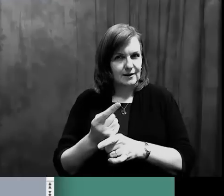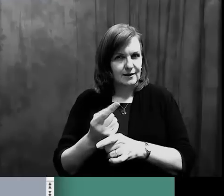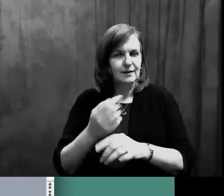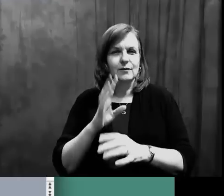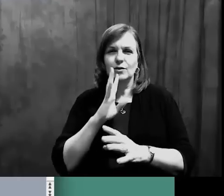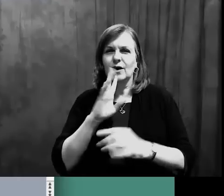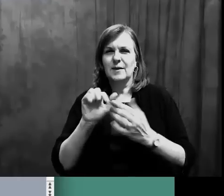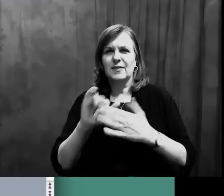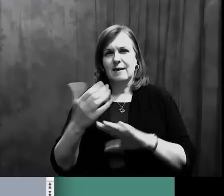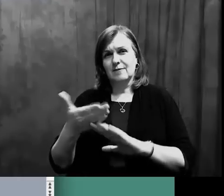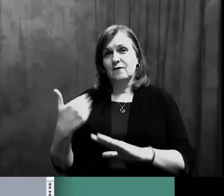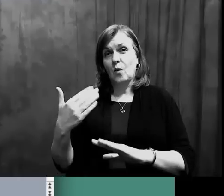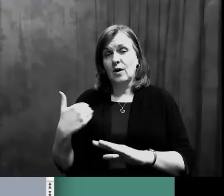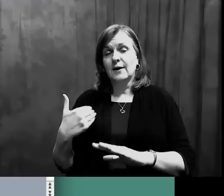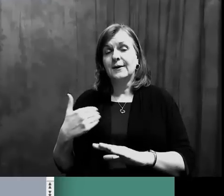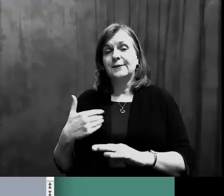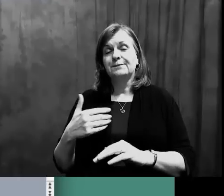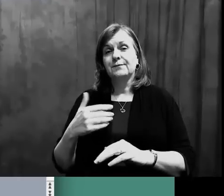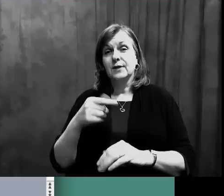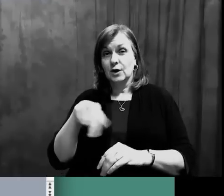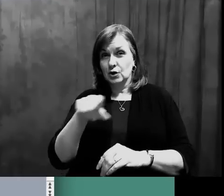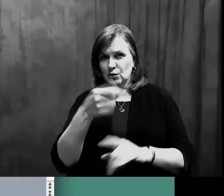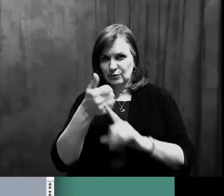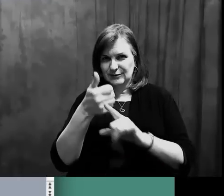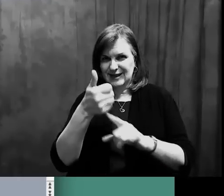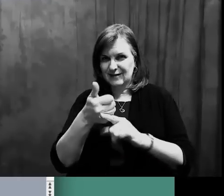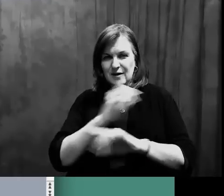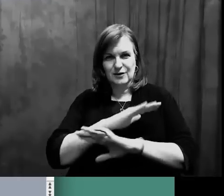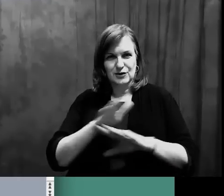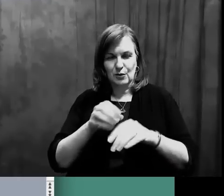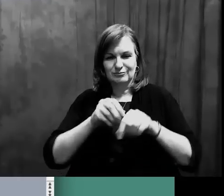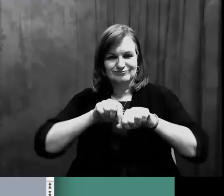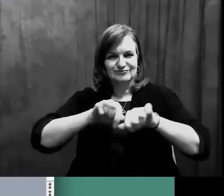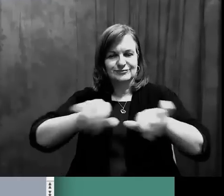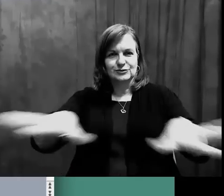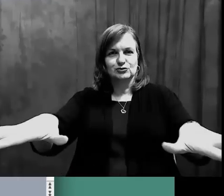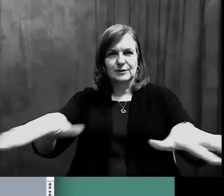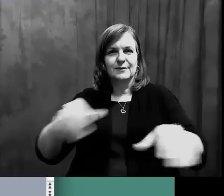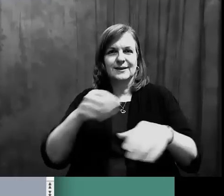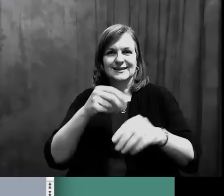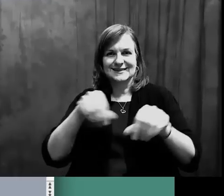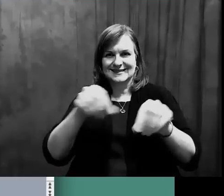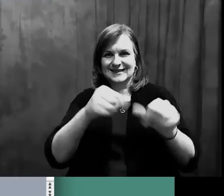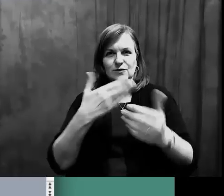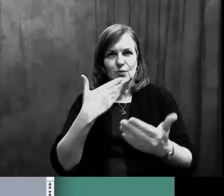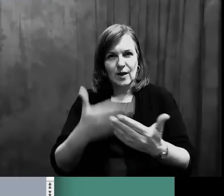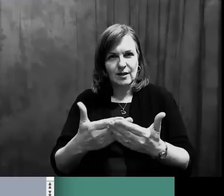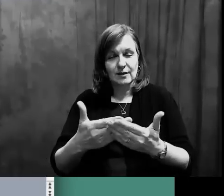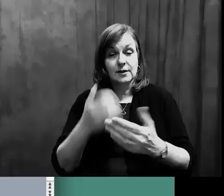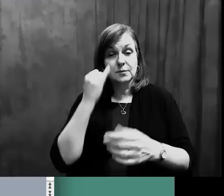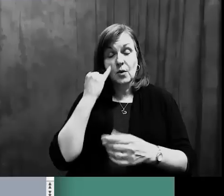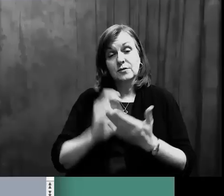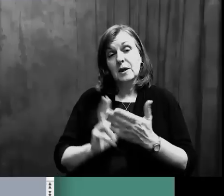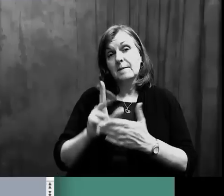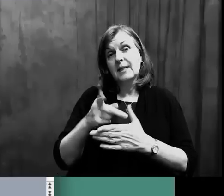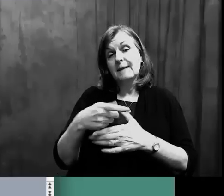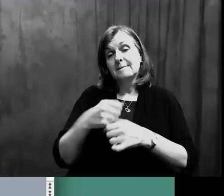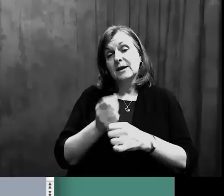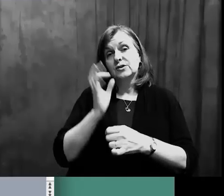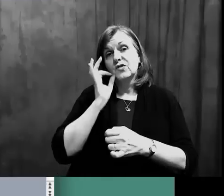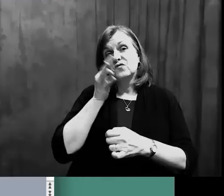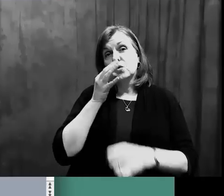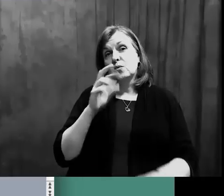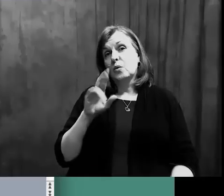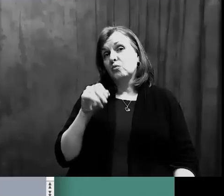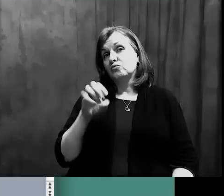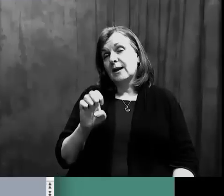are not the ultimate seed disperser, right? We talked about this in a previous video, the idea that you do not distribute